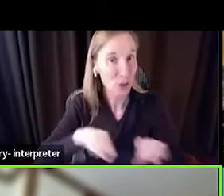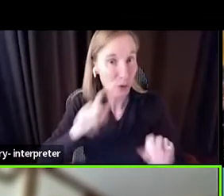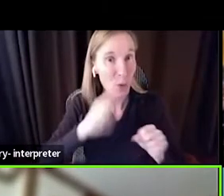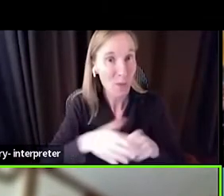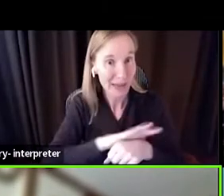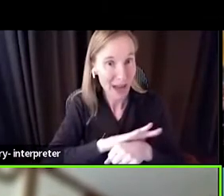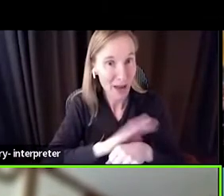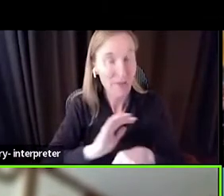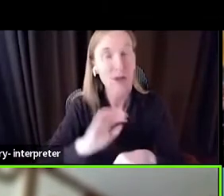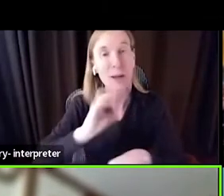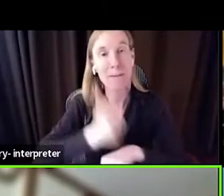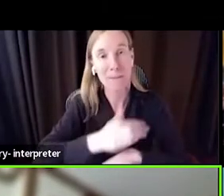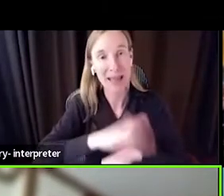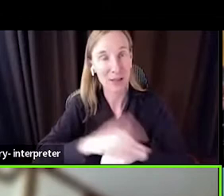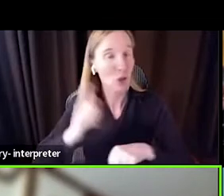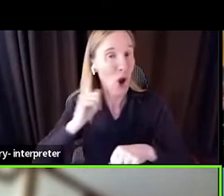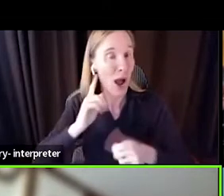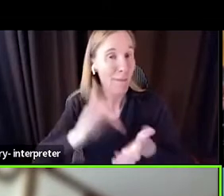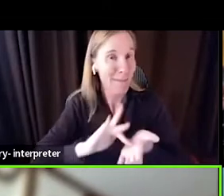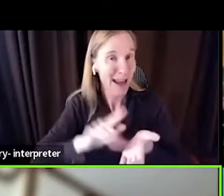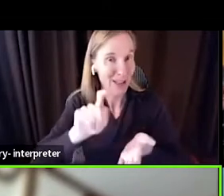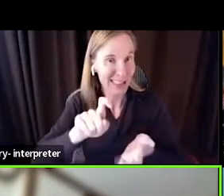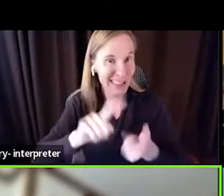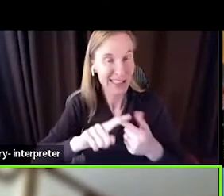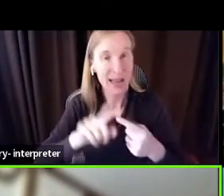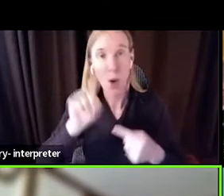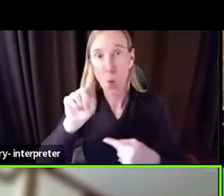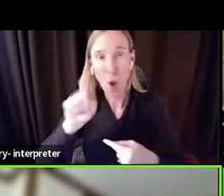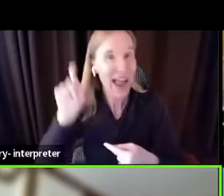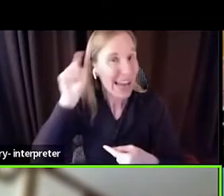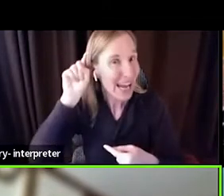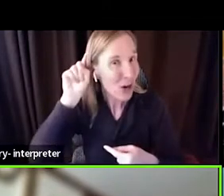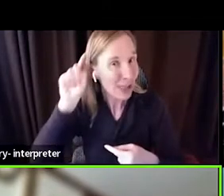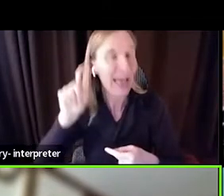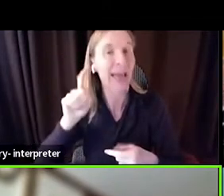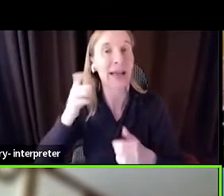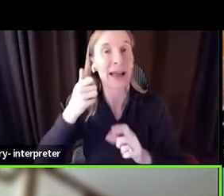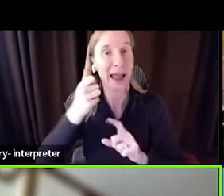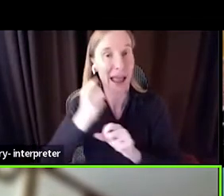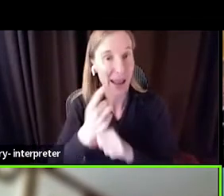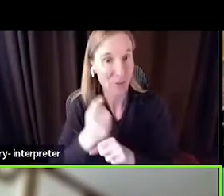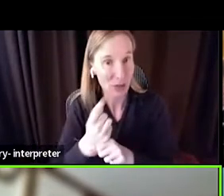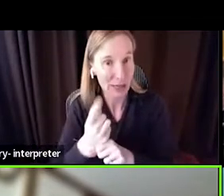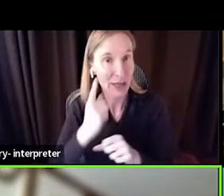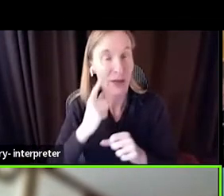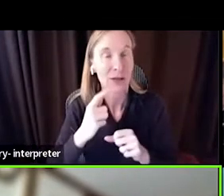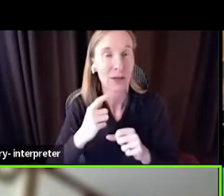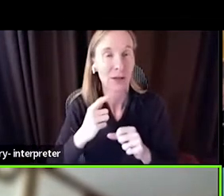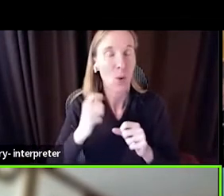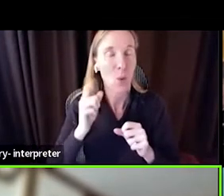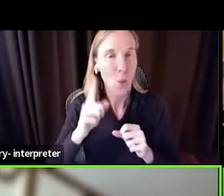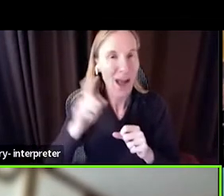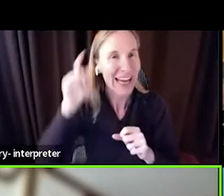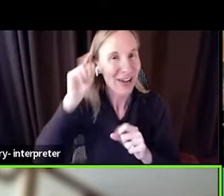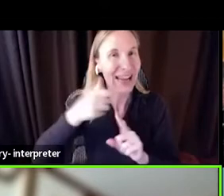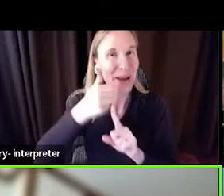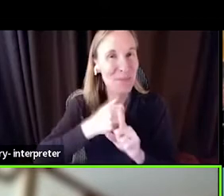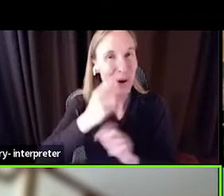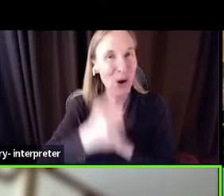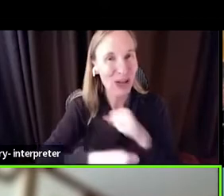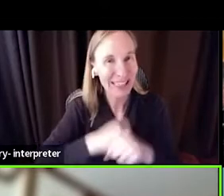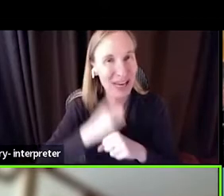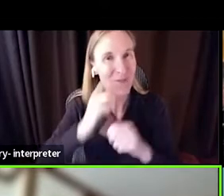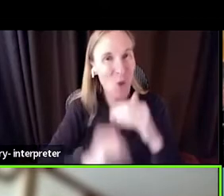medical necessity, up to one hearing aid per year every 3 years. There would be no age limitations.